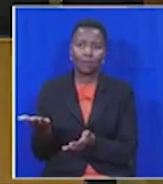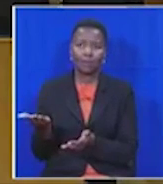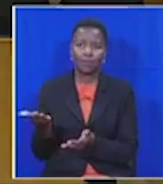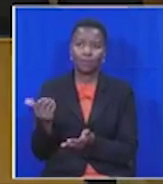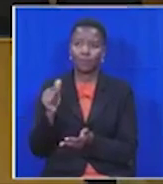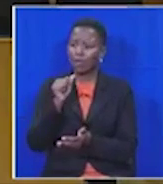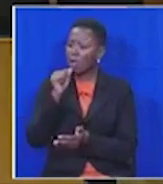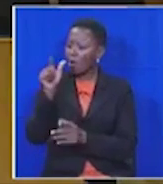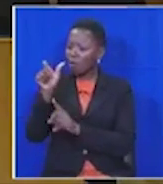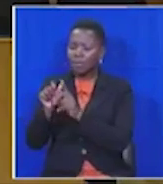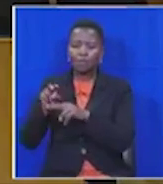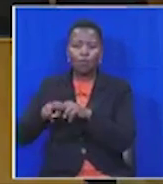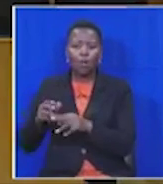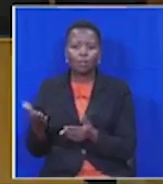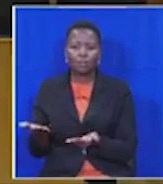else's fault.